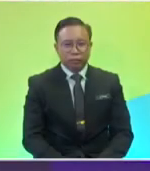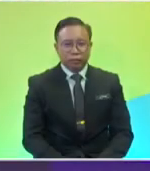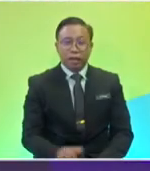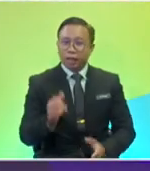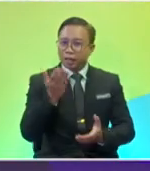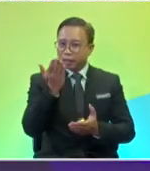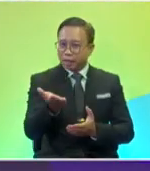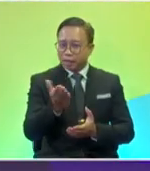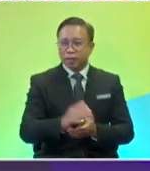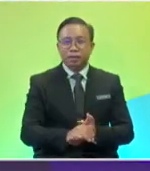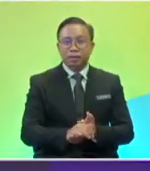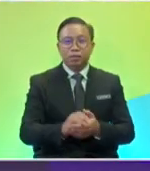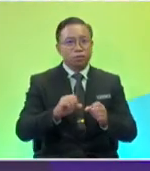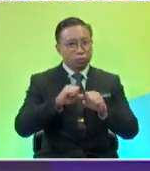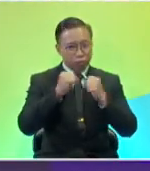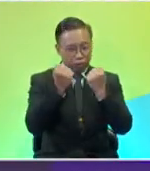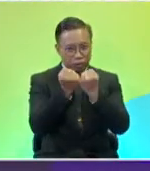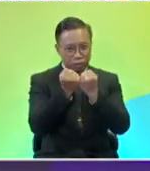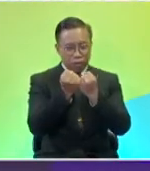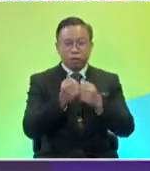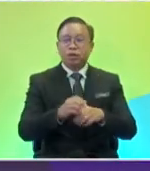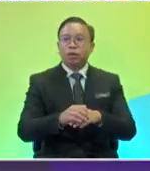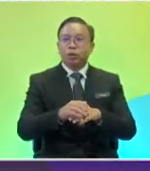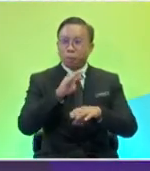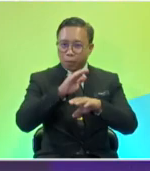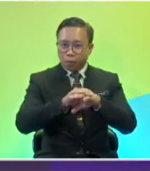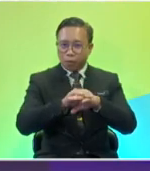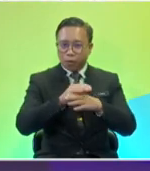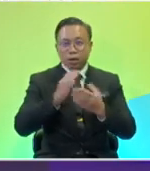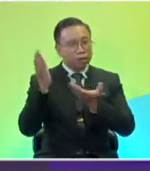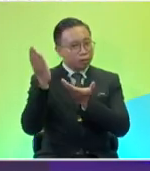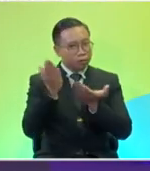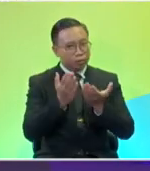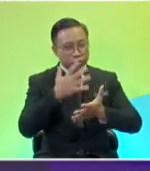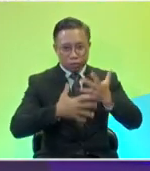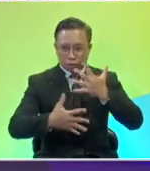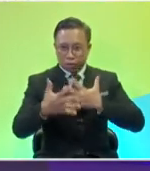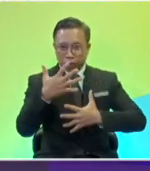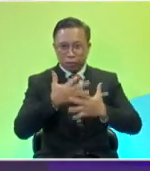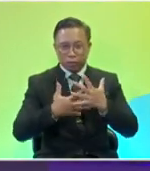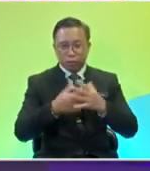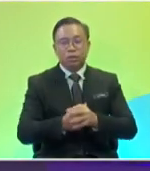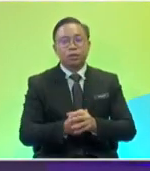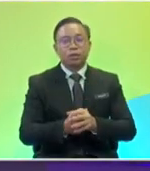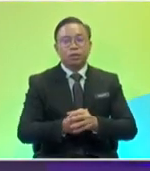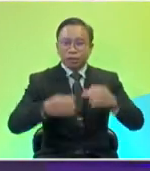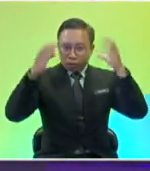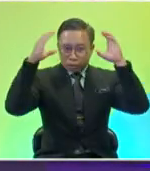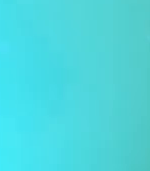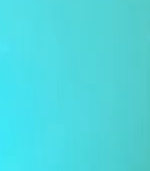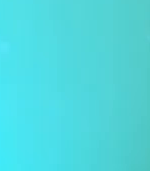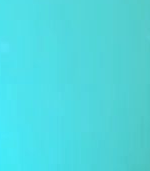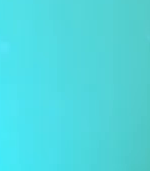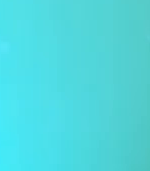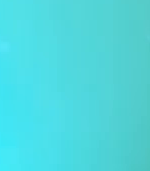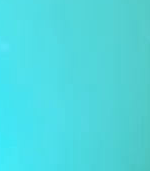There you have it. That's the studio guest that we are having on board. But before that, let me introduce our sign interpreter. We have Muhammad Bukhari, Cik